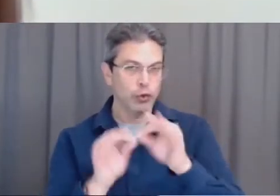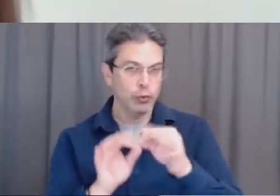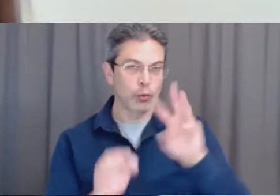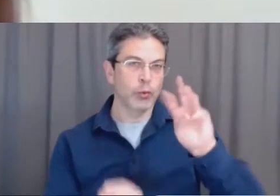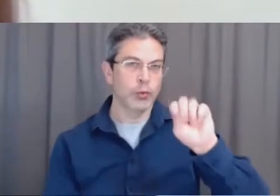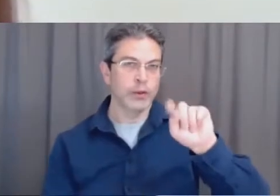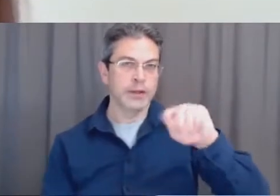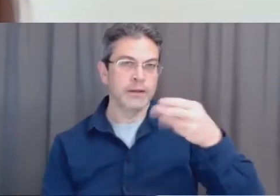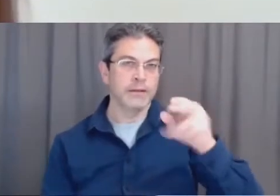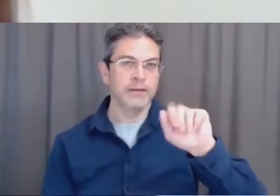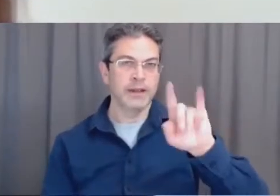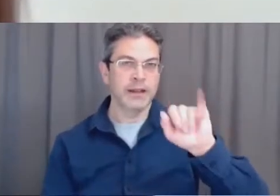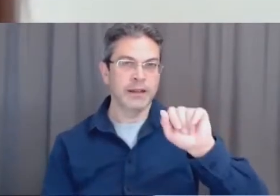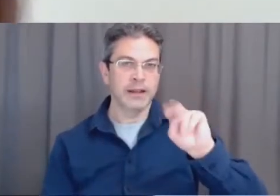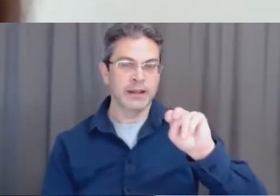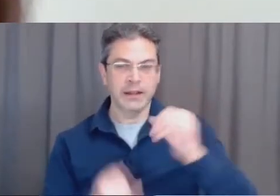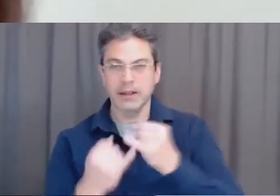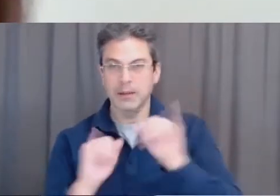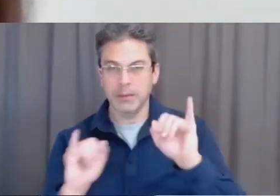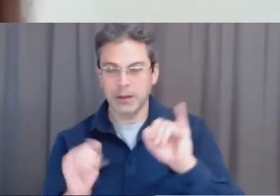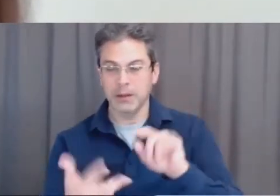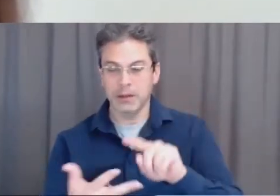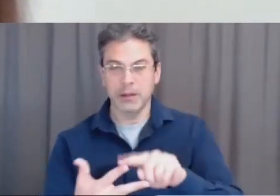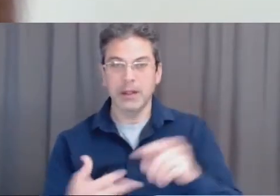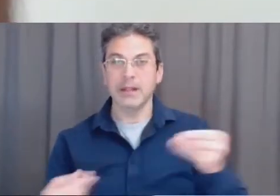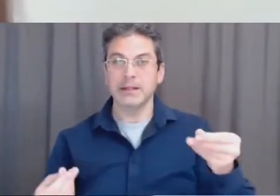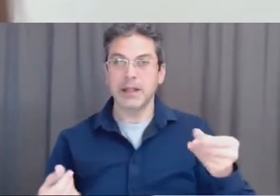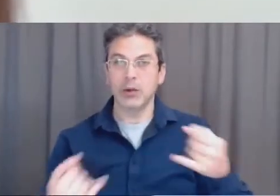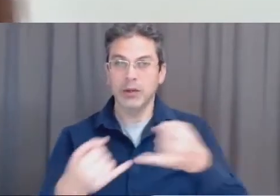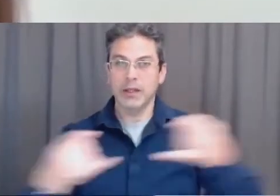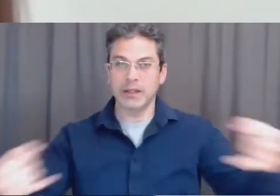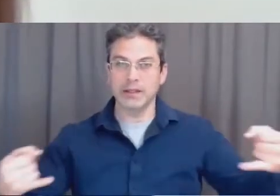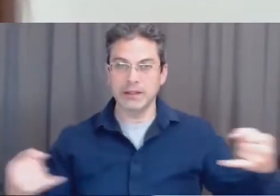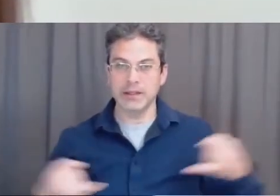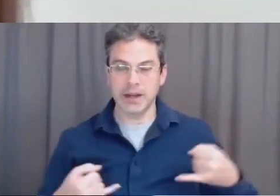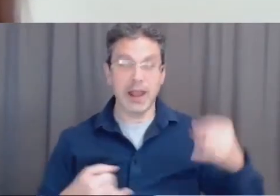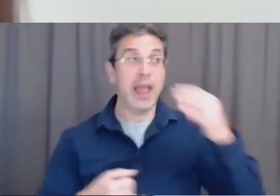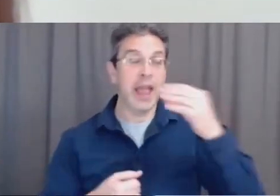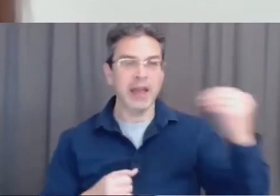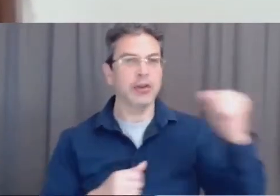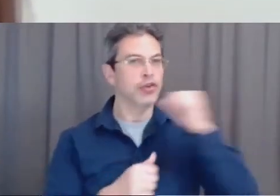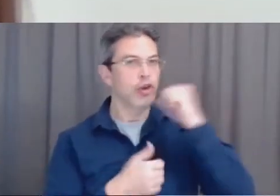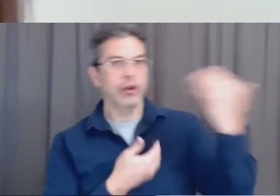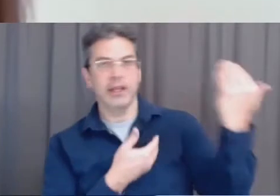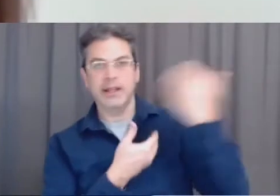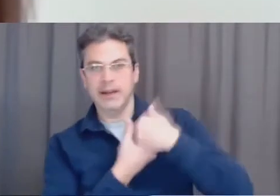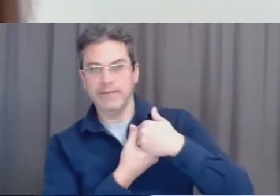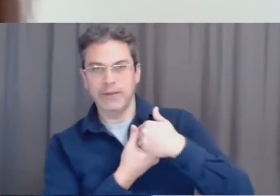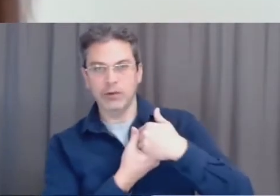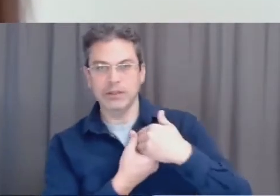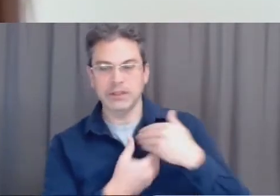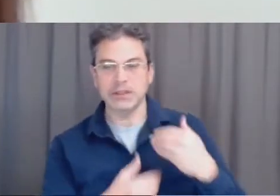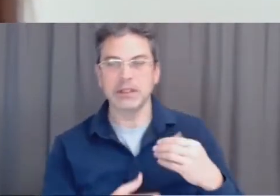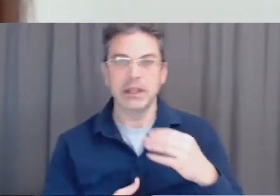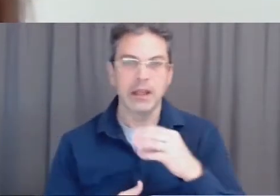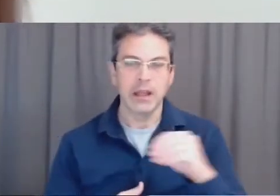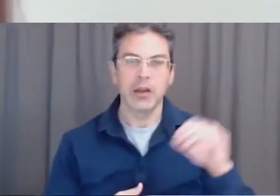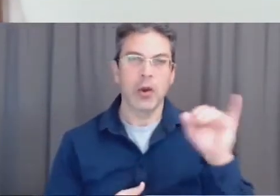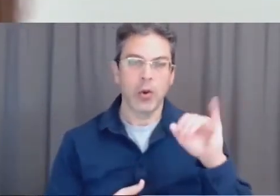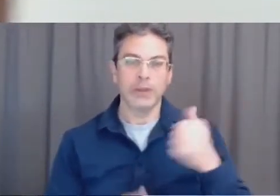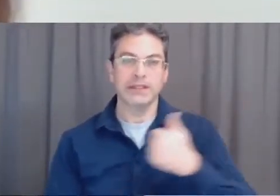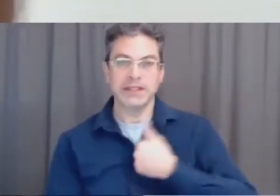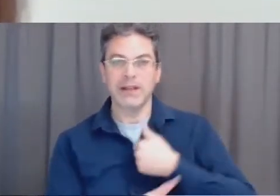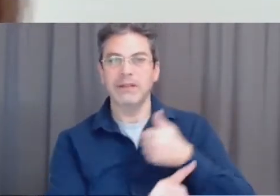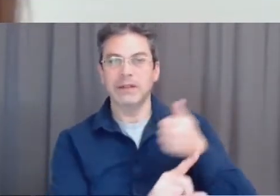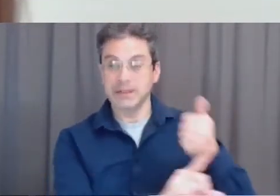on territorial integrity, as well as non-interference. There's a lot of emphasis on South-South cooperation between